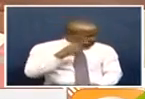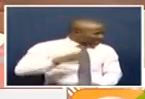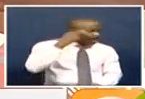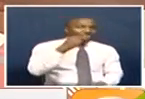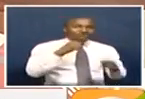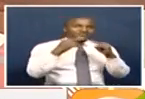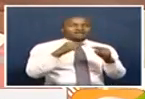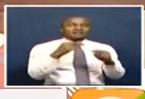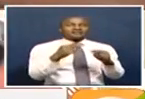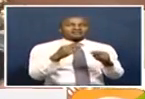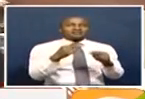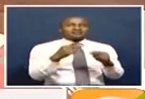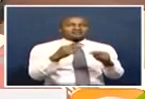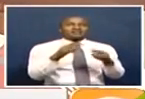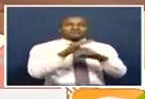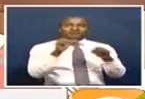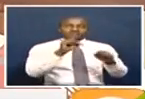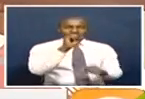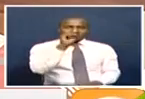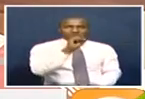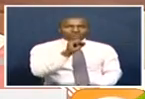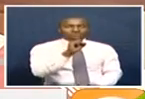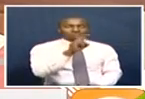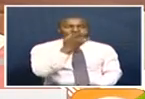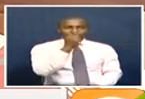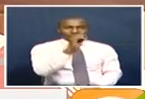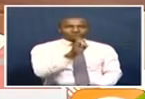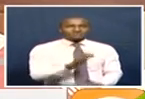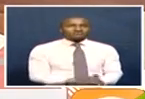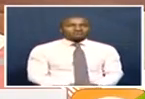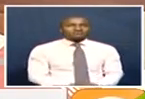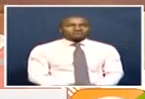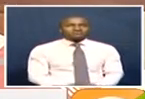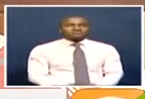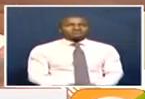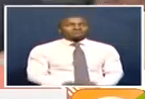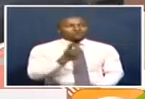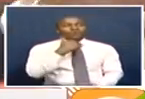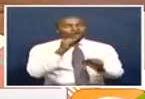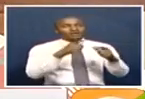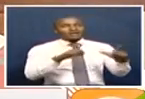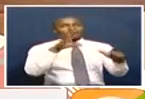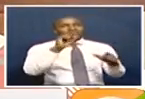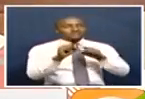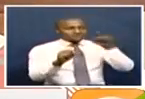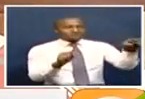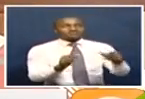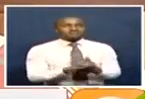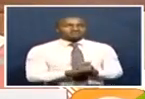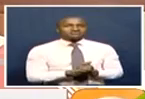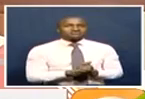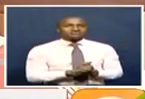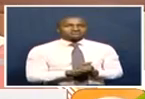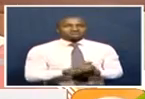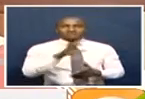name presidential suite. Huh? Yeah. Who will allow a cabinet minister to go there? Cabinet